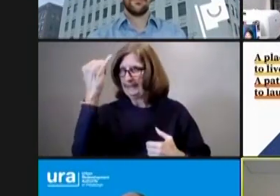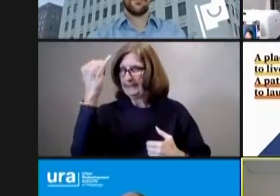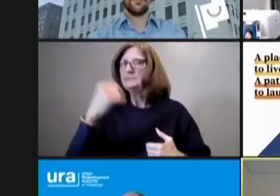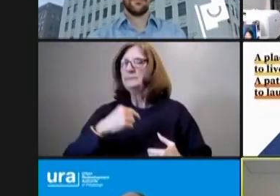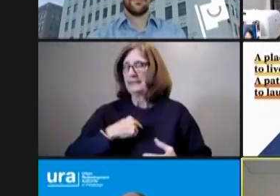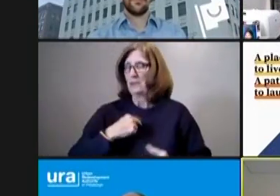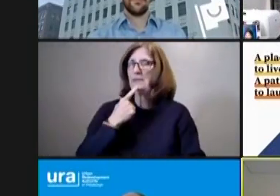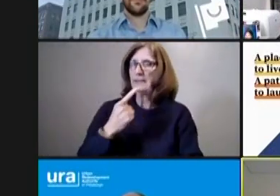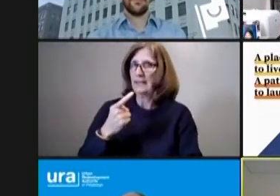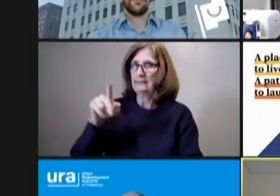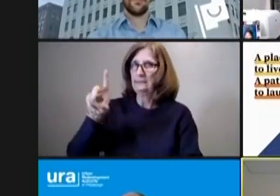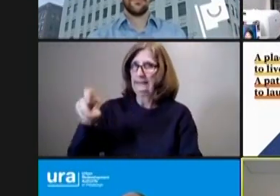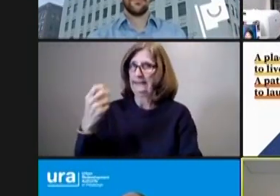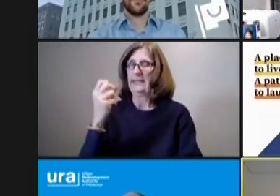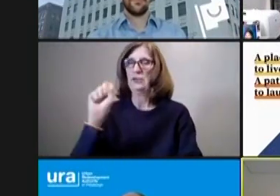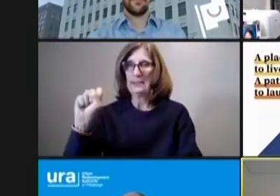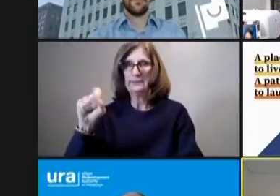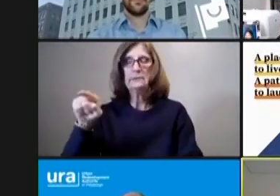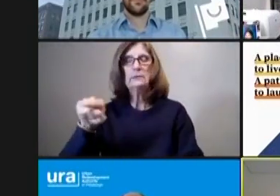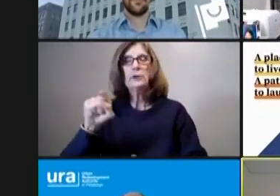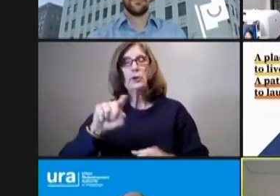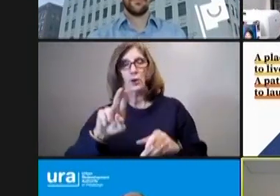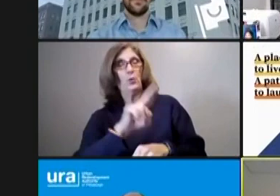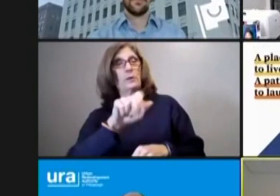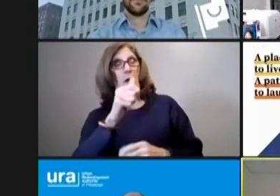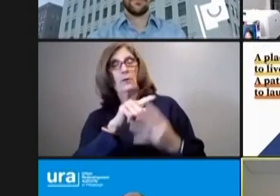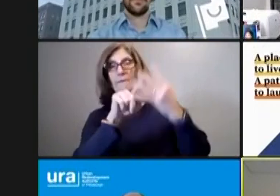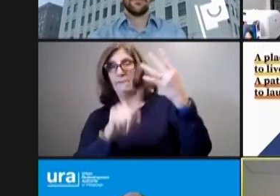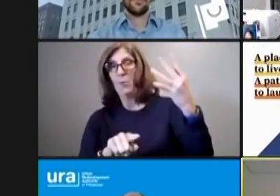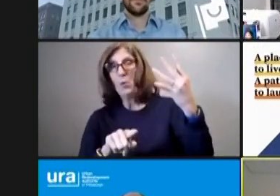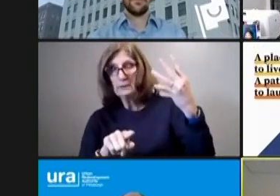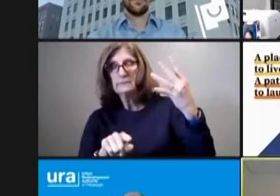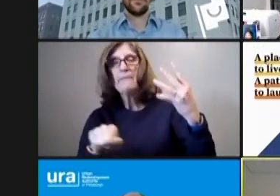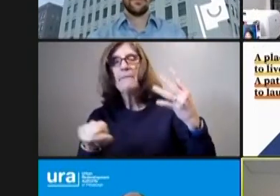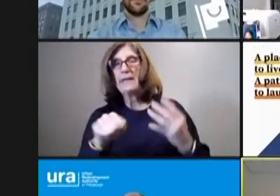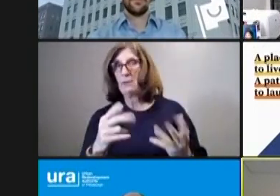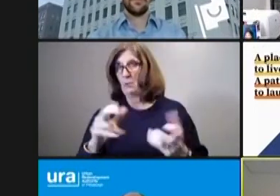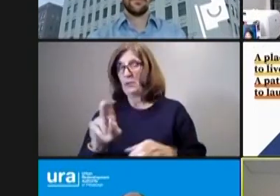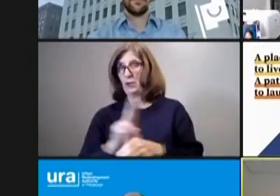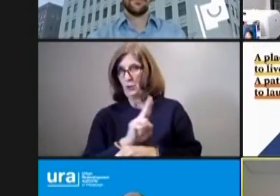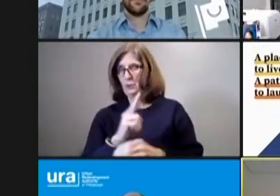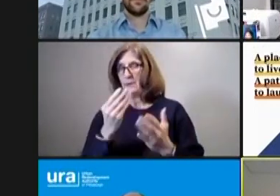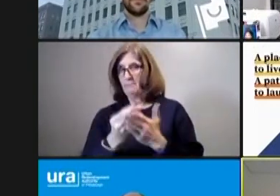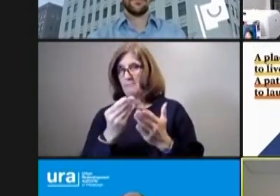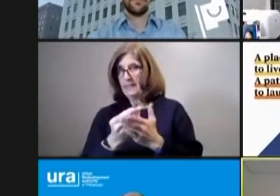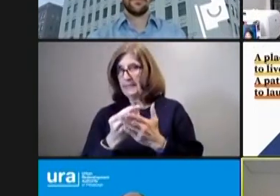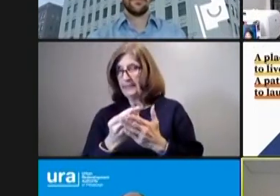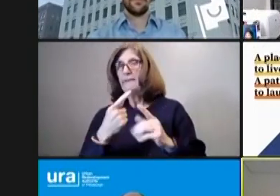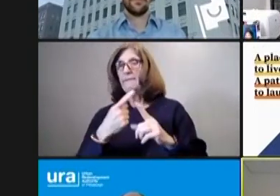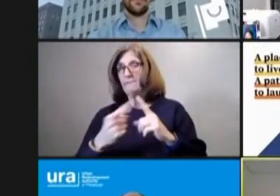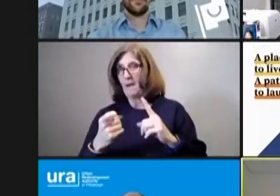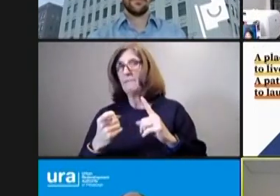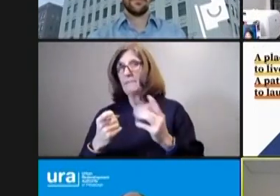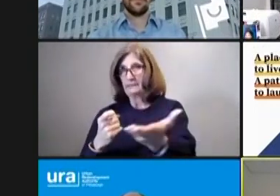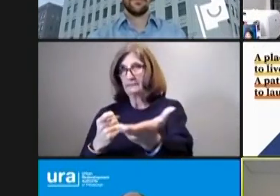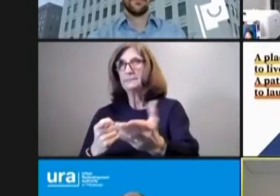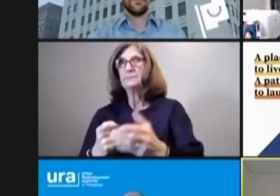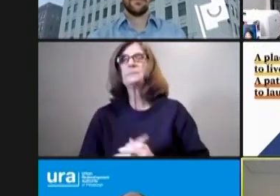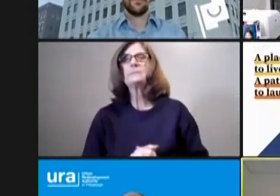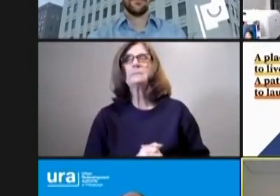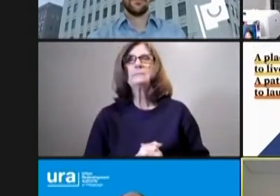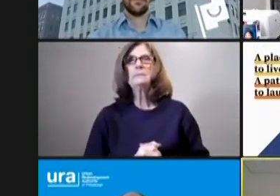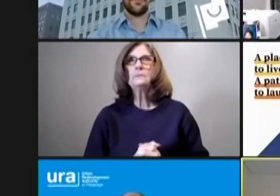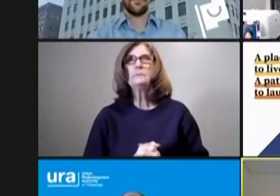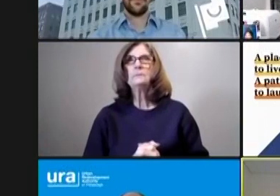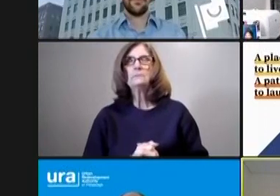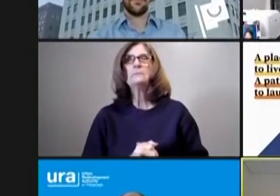DHS, which we now have approval to use the other four funding sources for, and would love to be able to use the funding sources for HSP for as well, is this